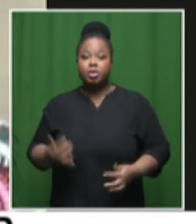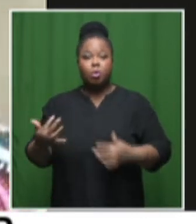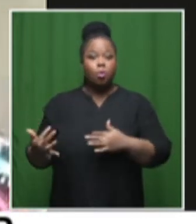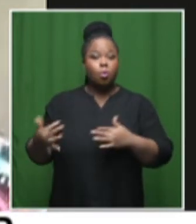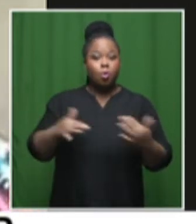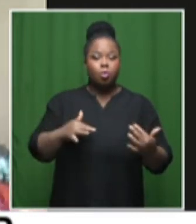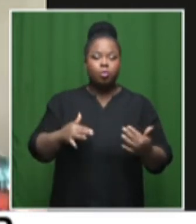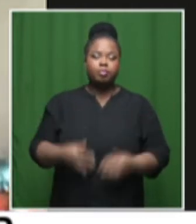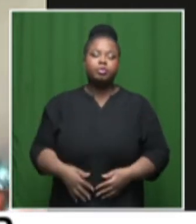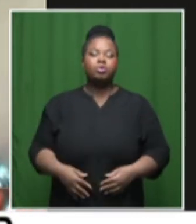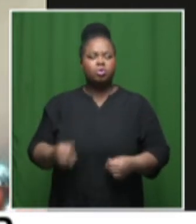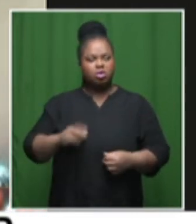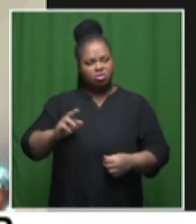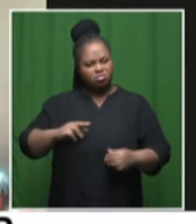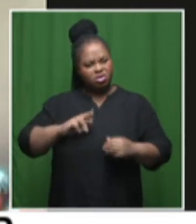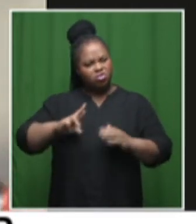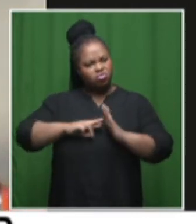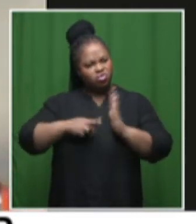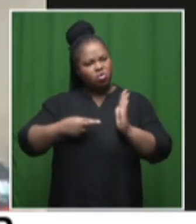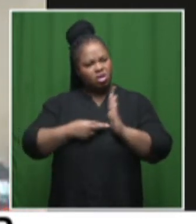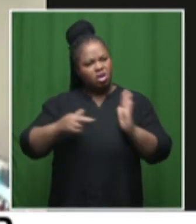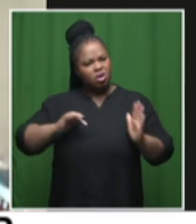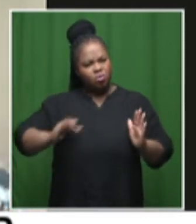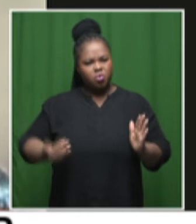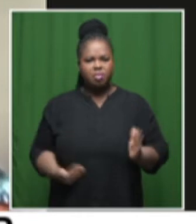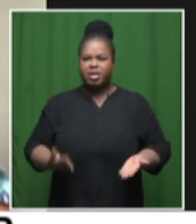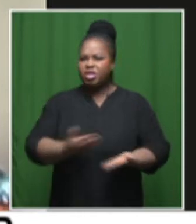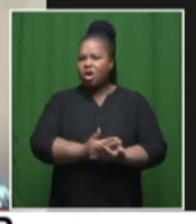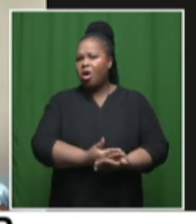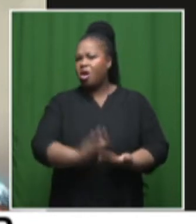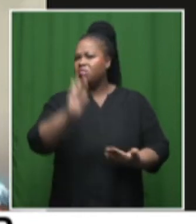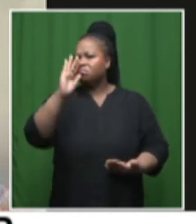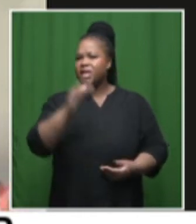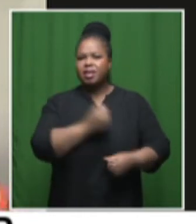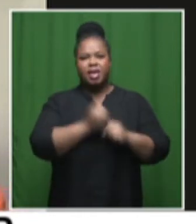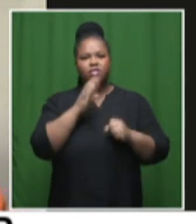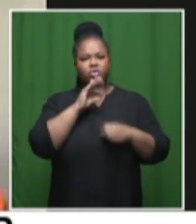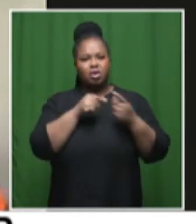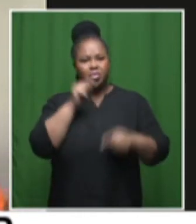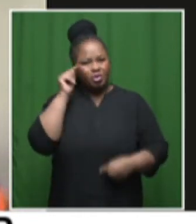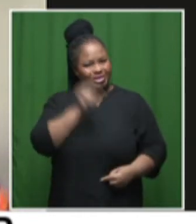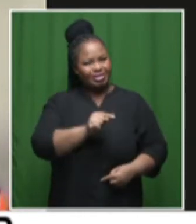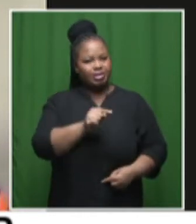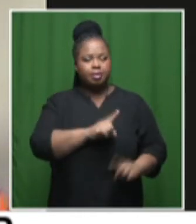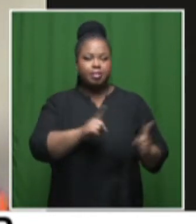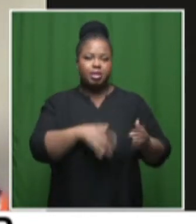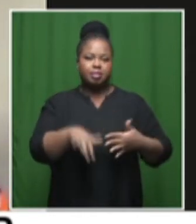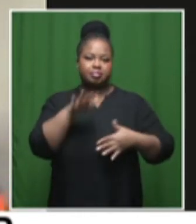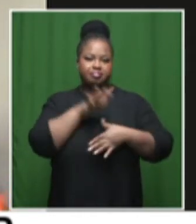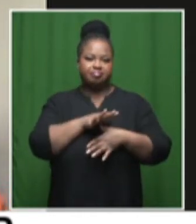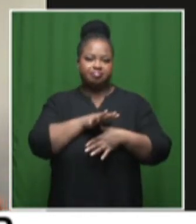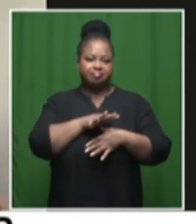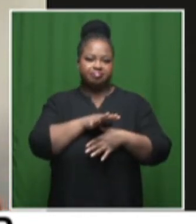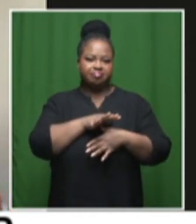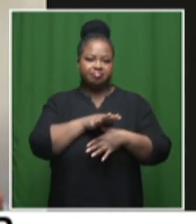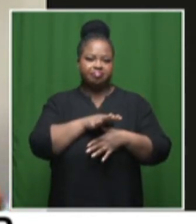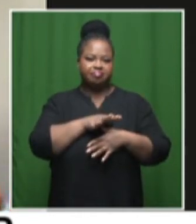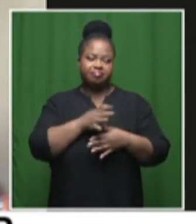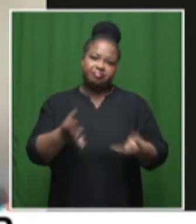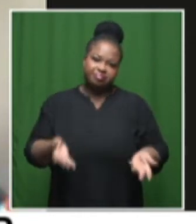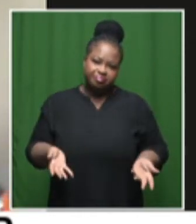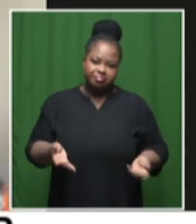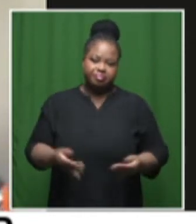women have played in war, and how they've been erased in this conversation, yet they were vital, if not